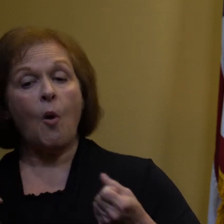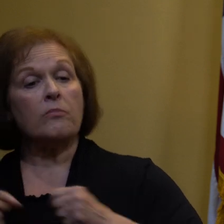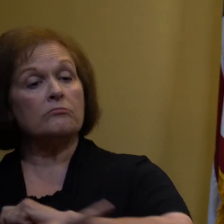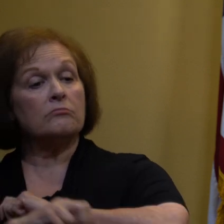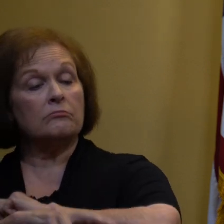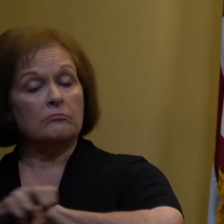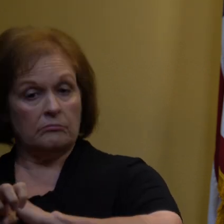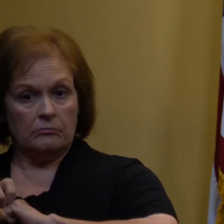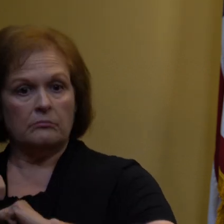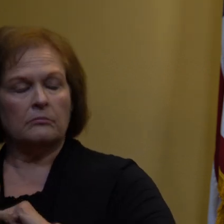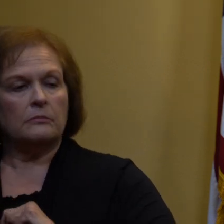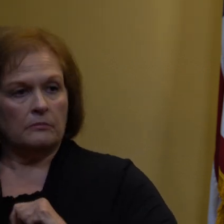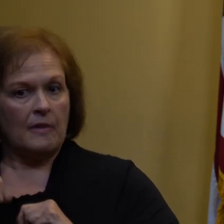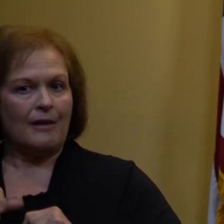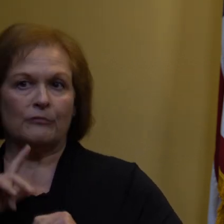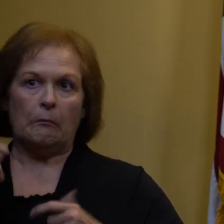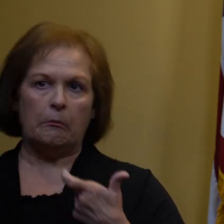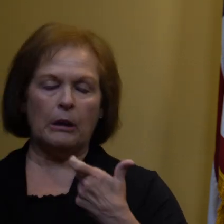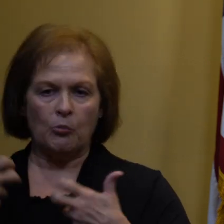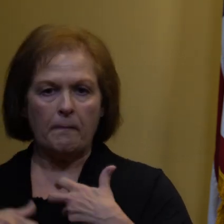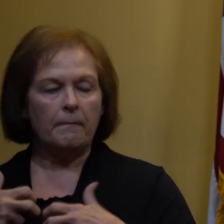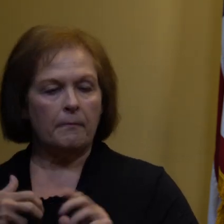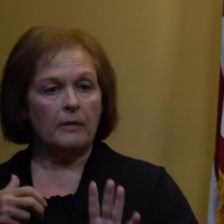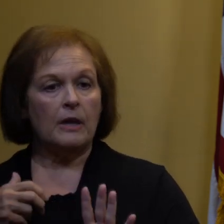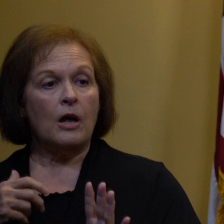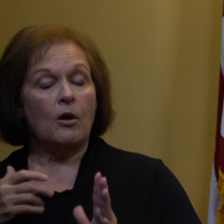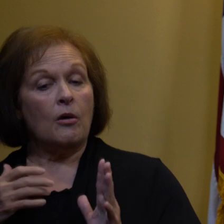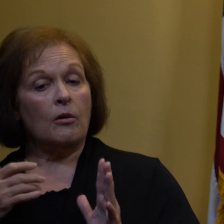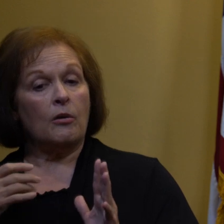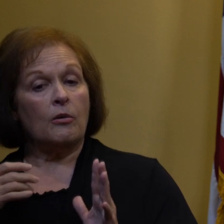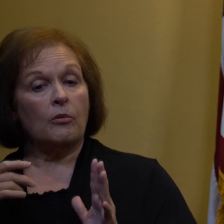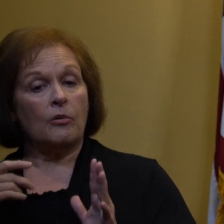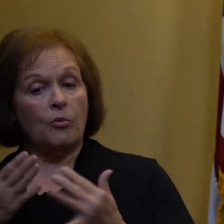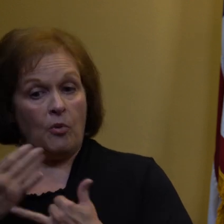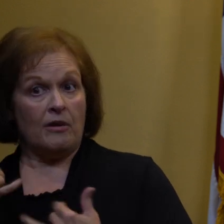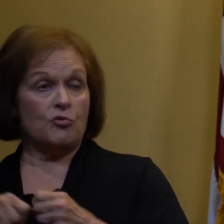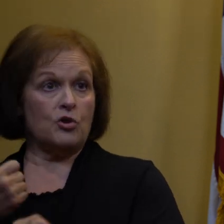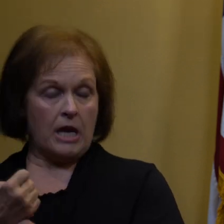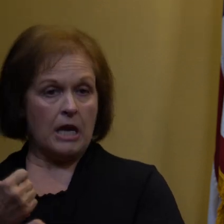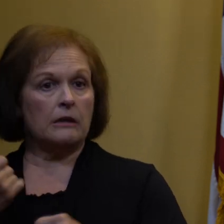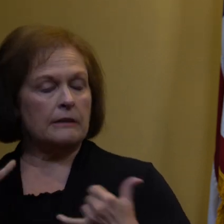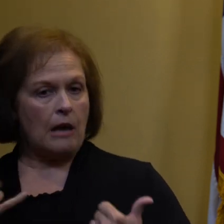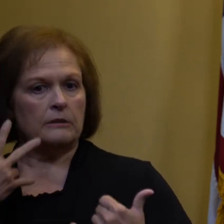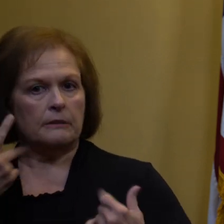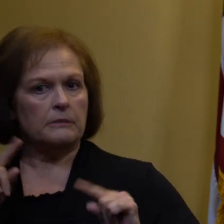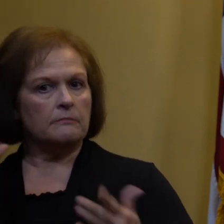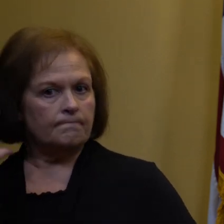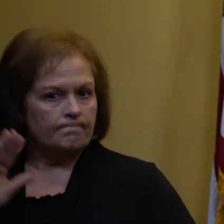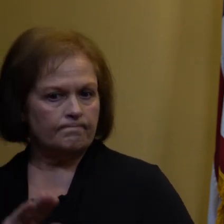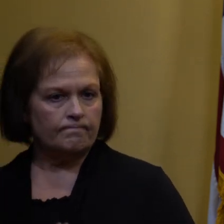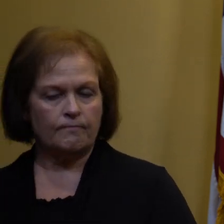burglaries, which has just been a big issue throughout the year, really saw a steep decline.